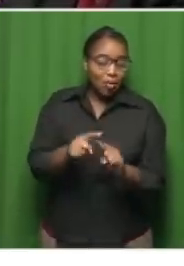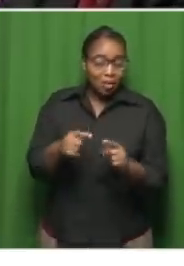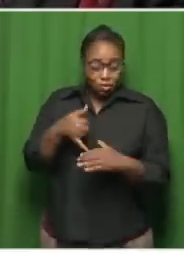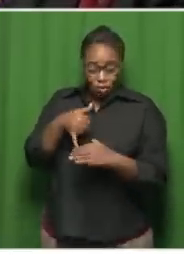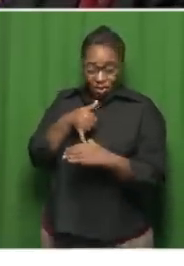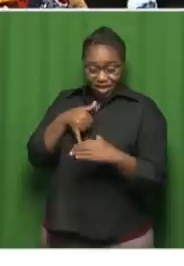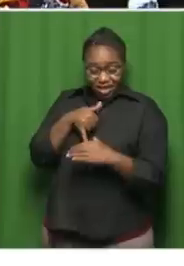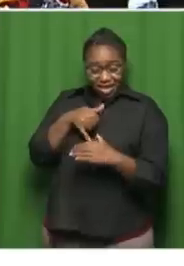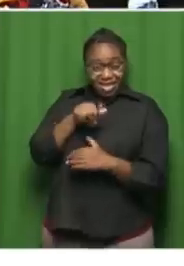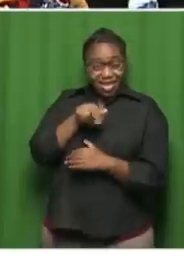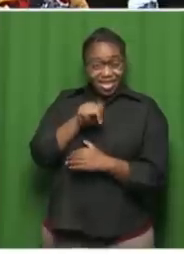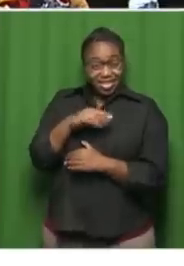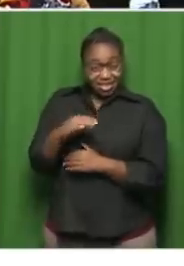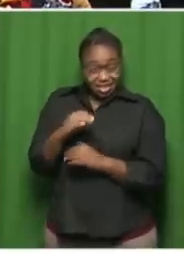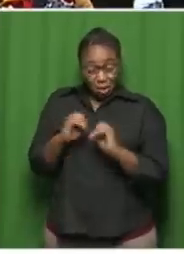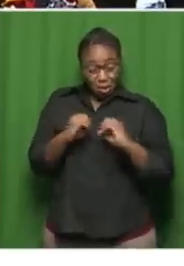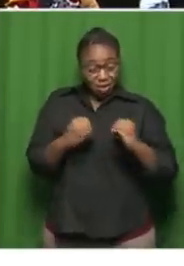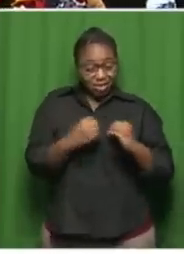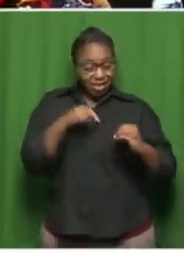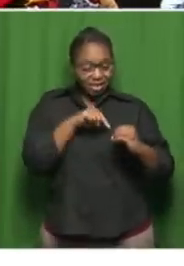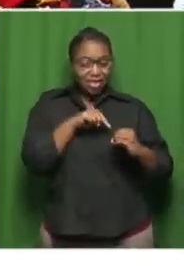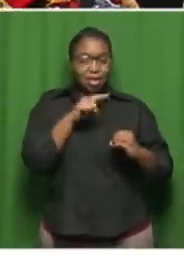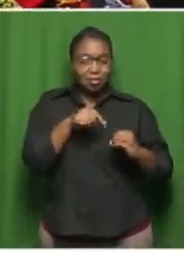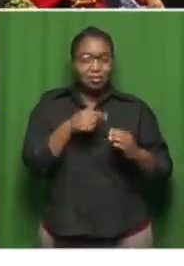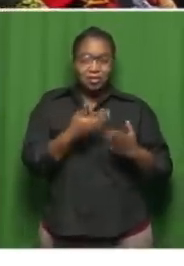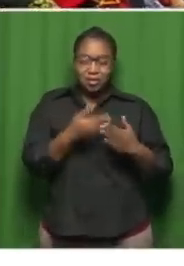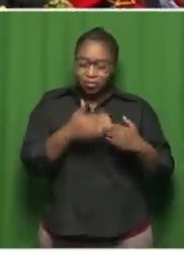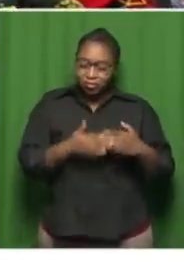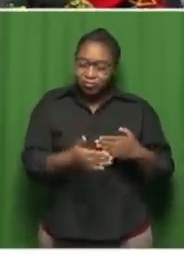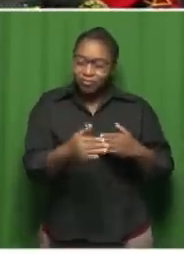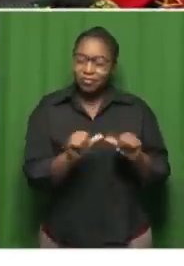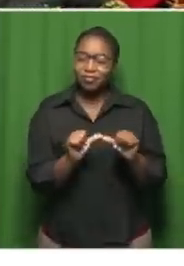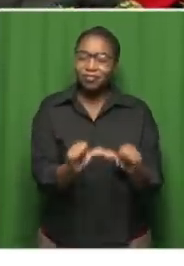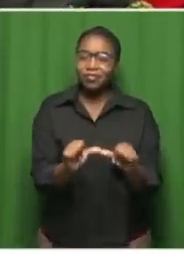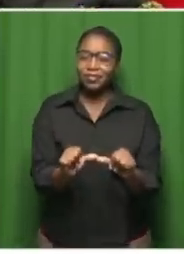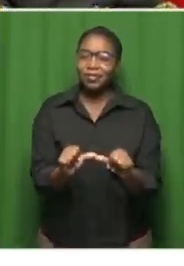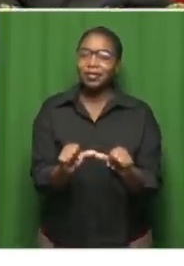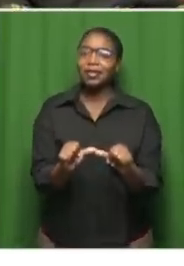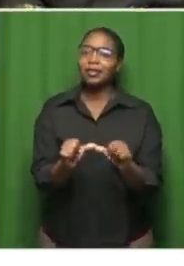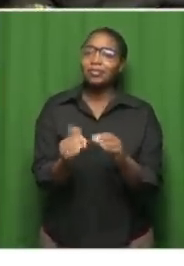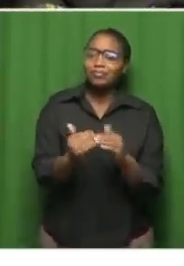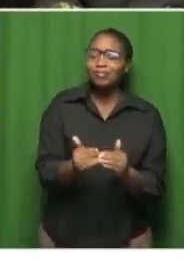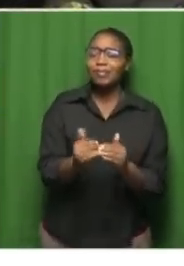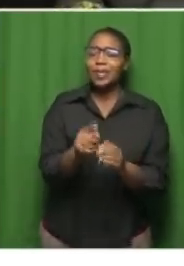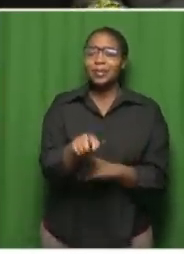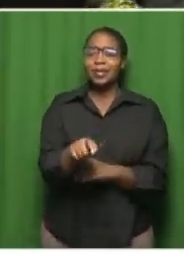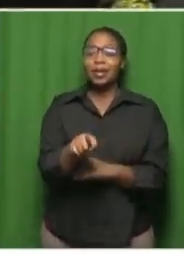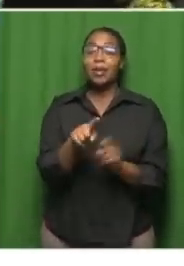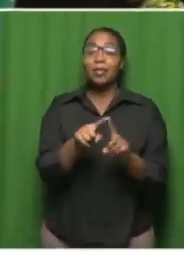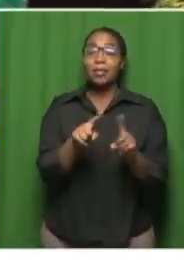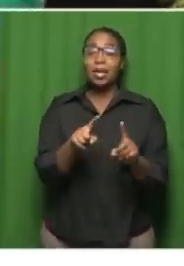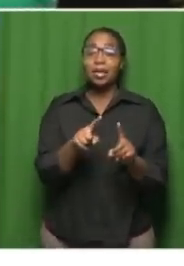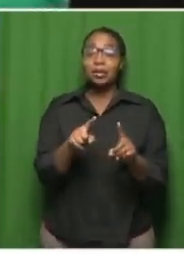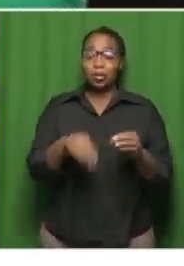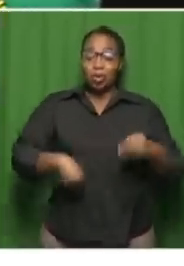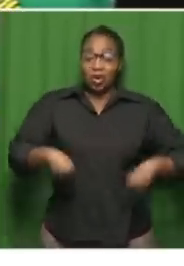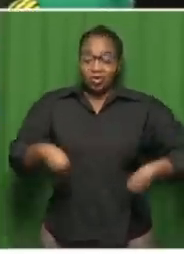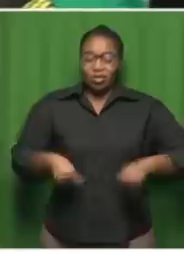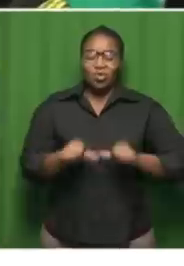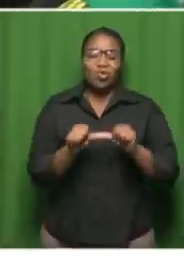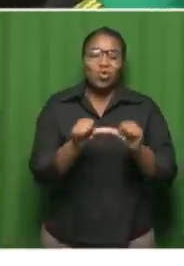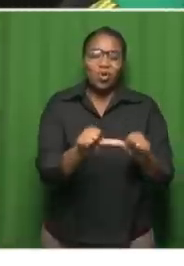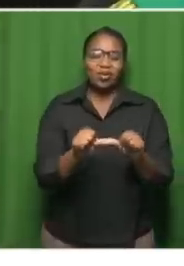to take this organization forward. But going forward, issues of corruption will continue in various corners of South